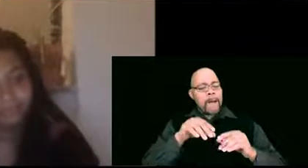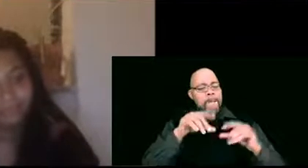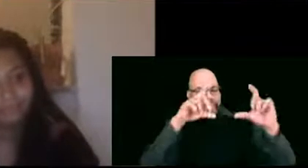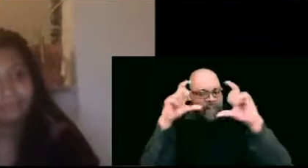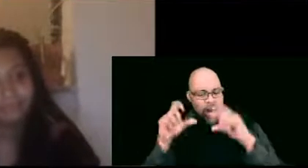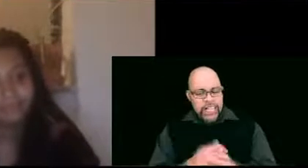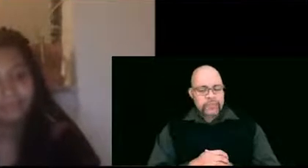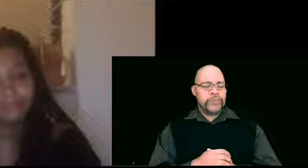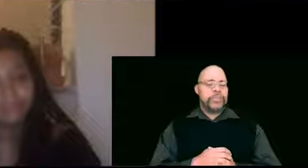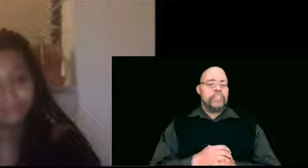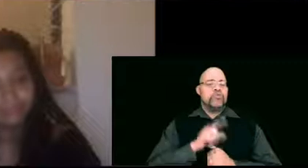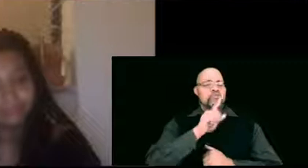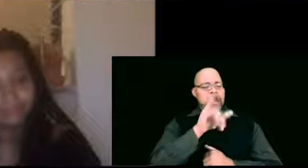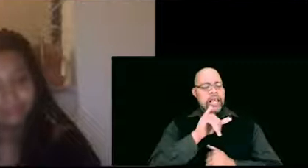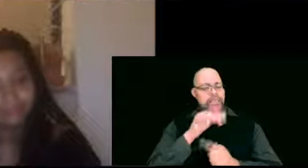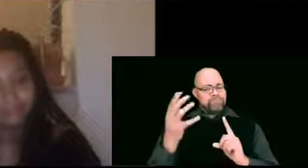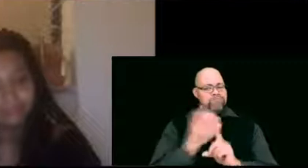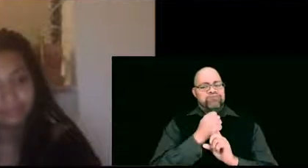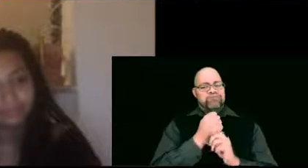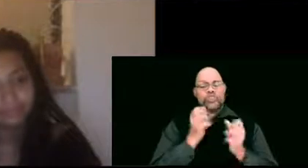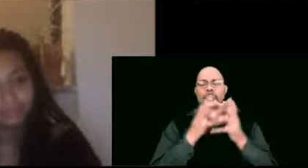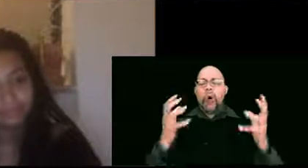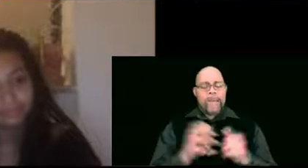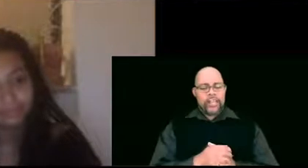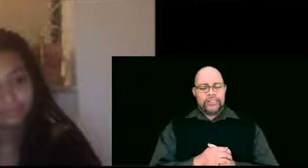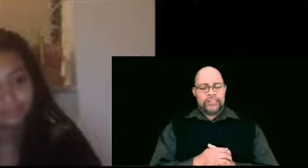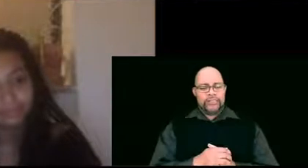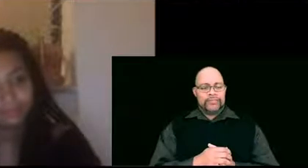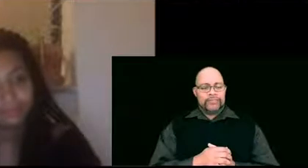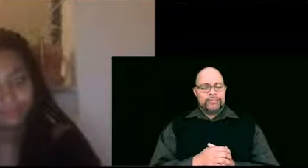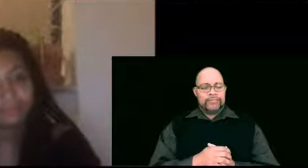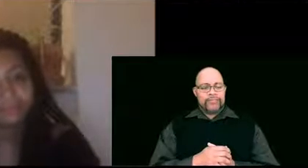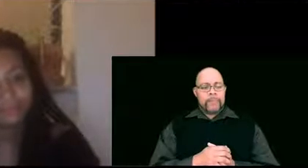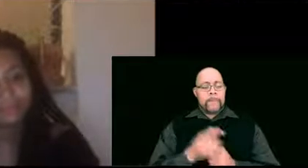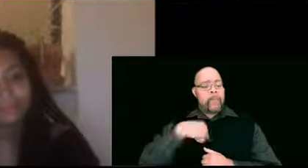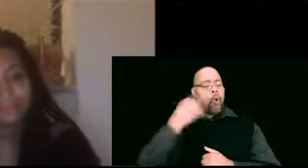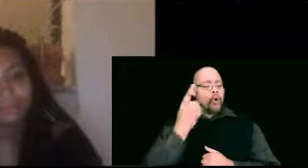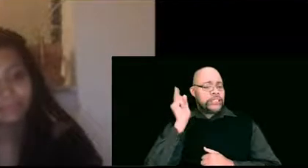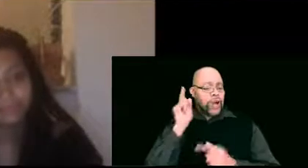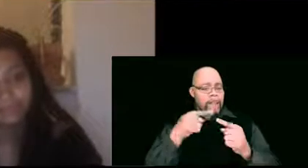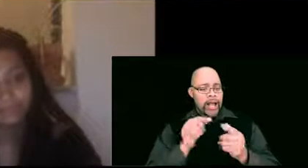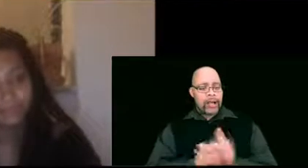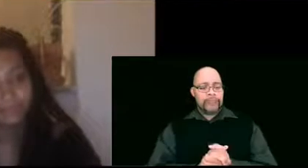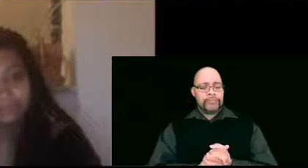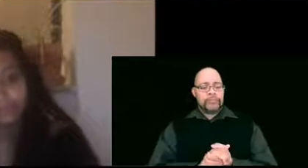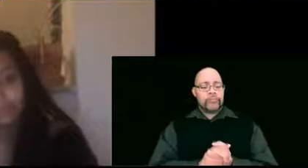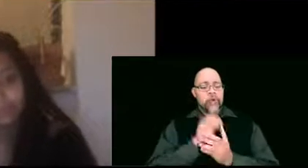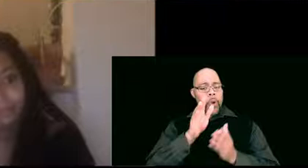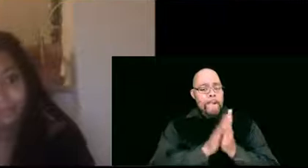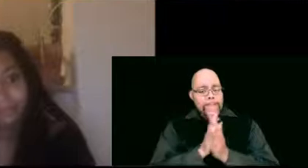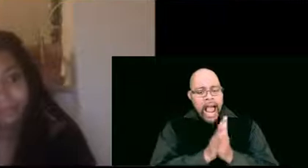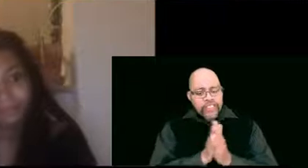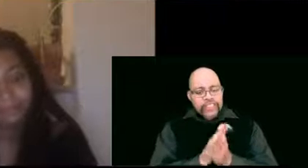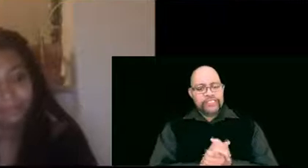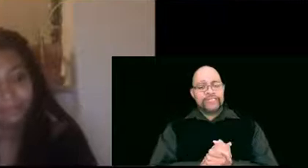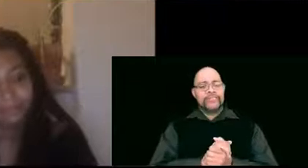some of the photography you've done, like you've really captured so much. And like we always hear about like